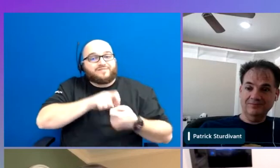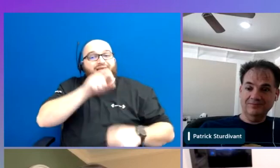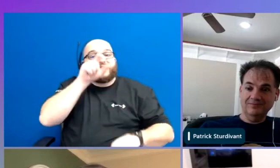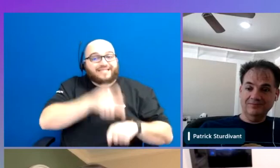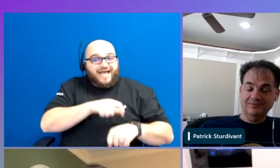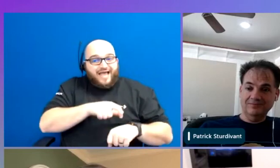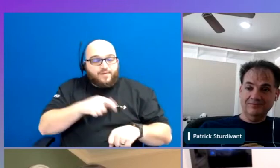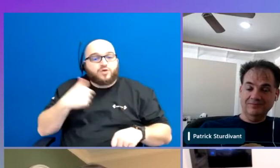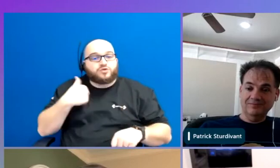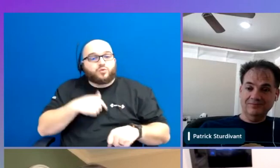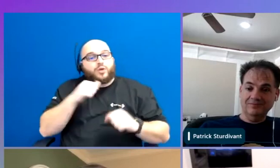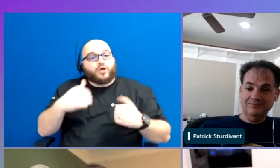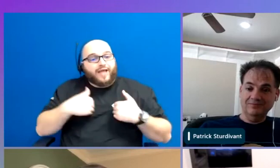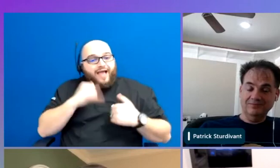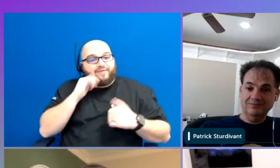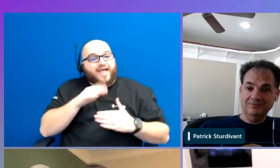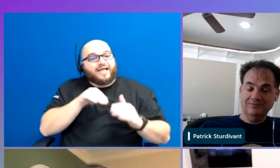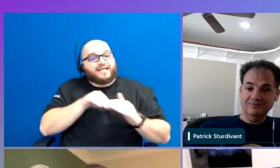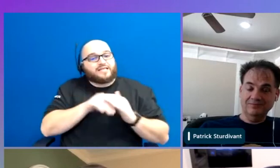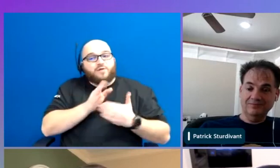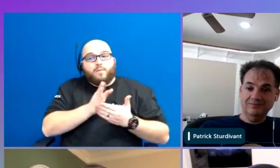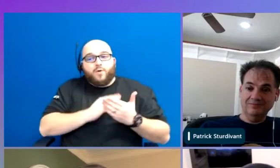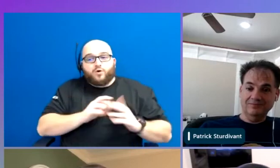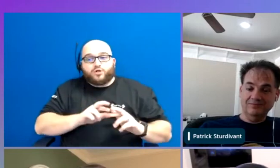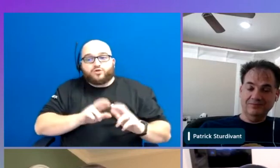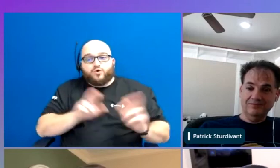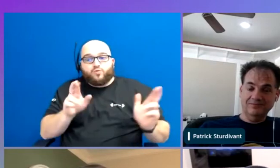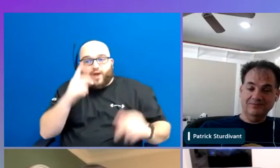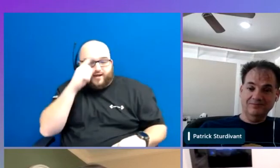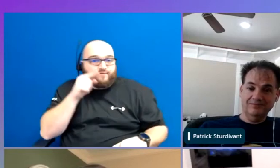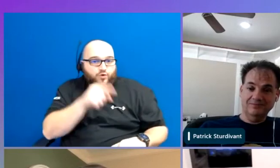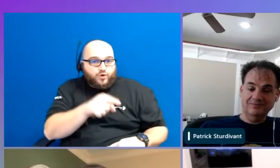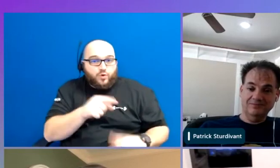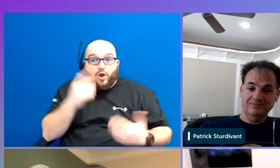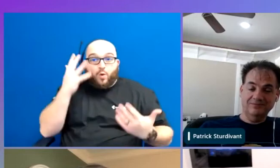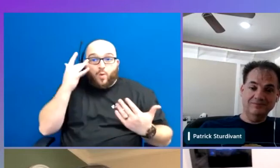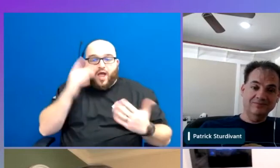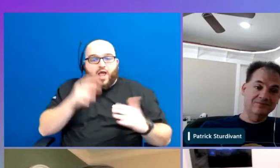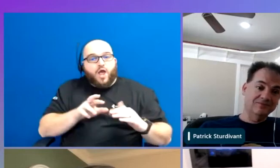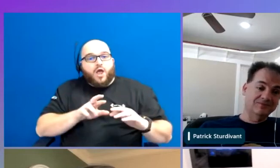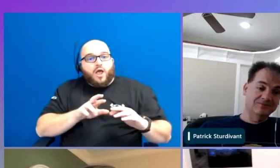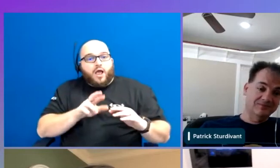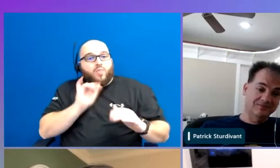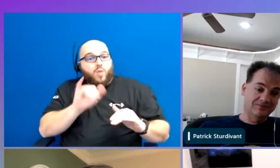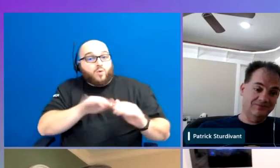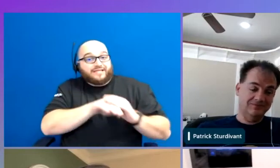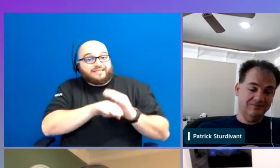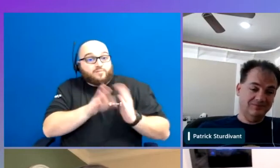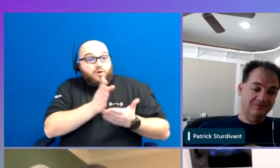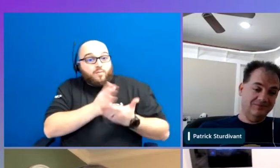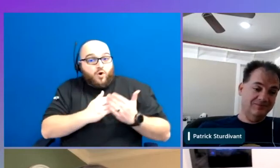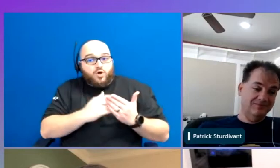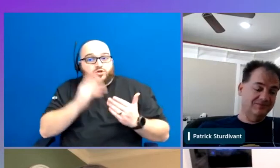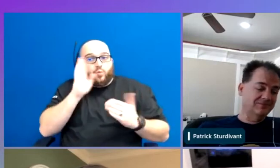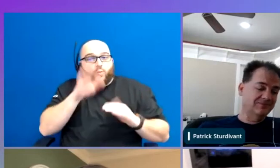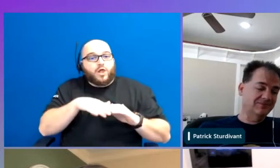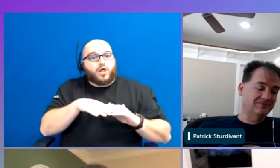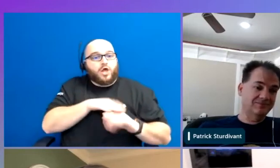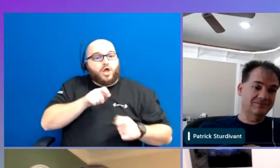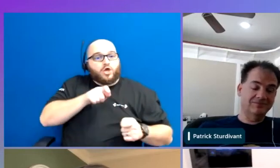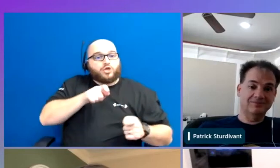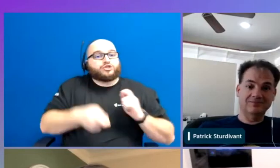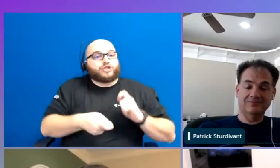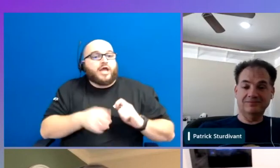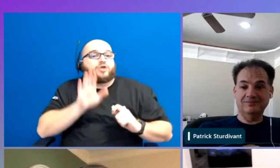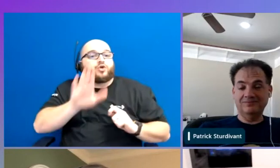the accessibility components ready for you, because the accessibility components slow down the experience for